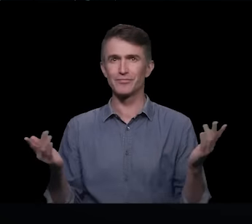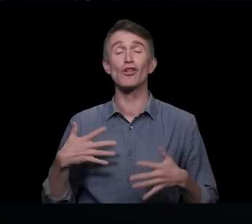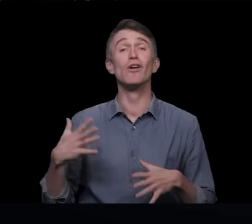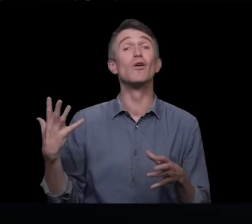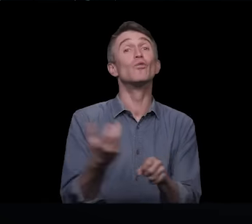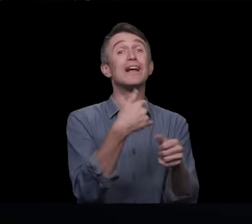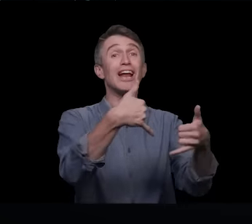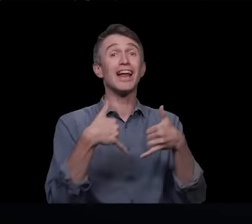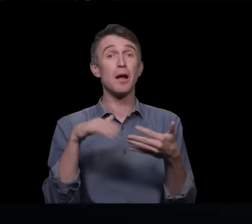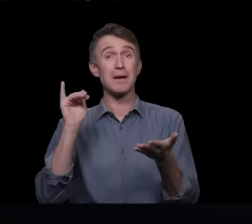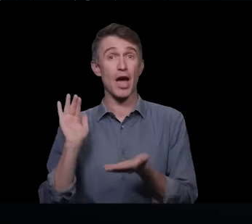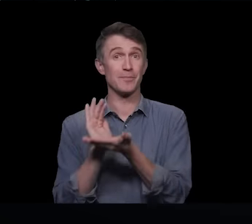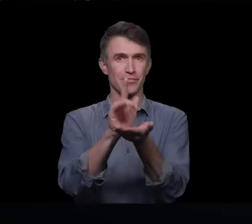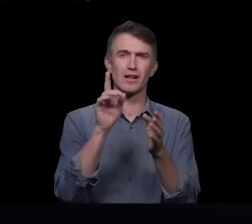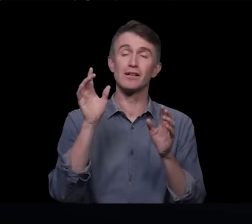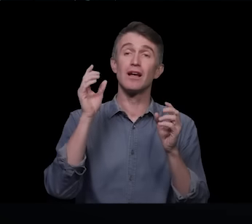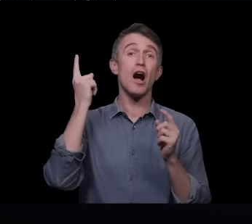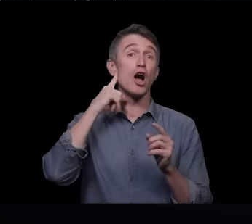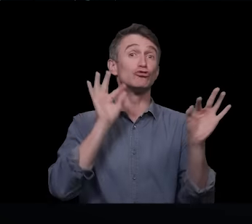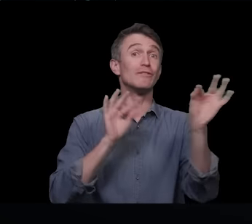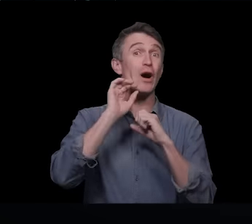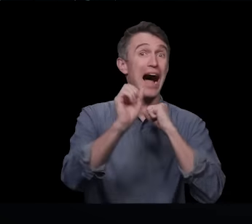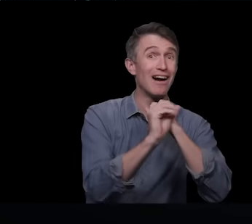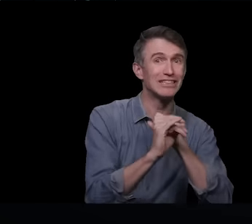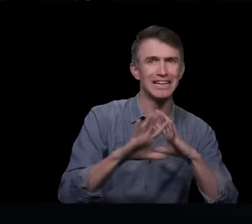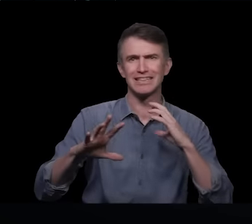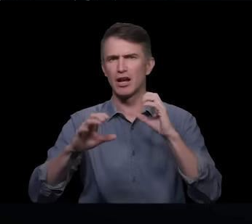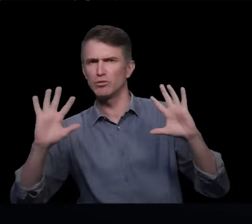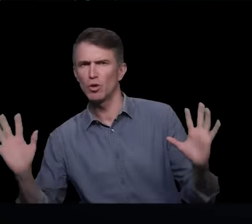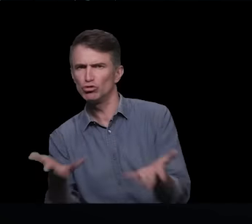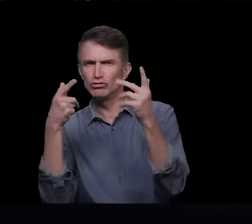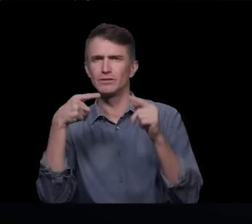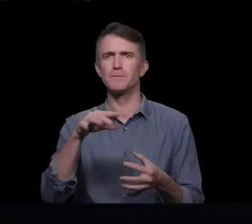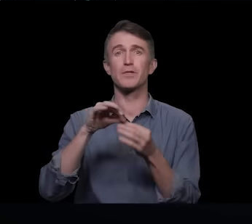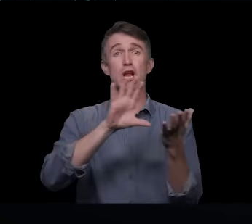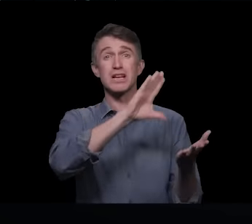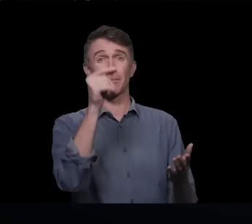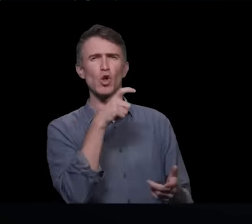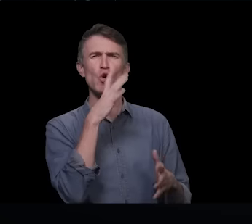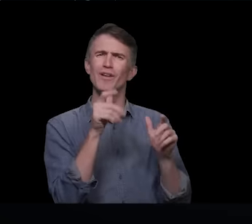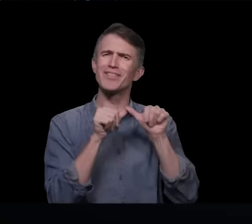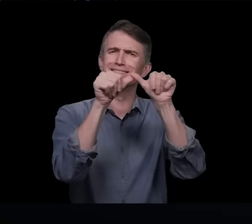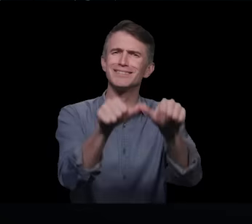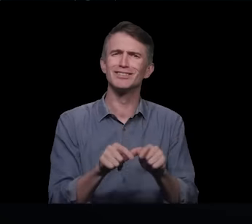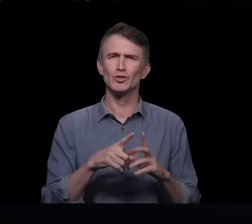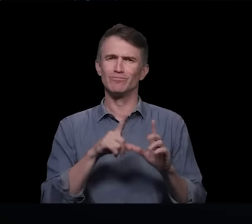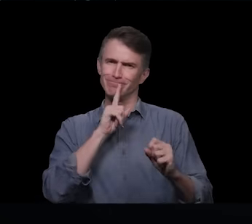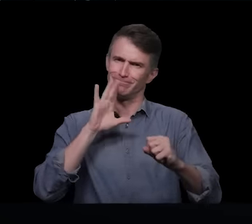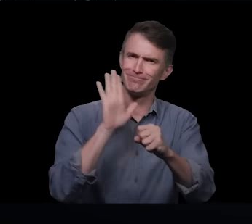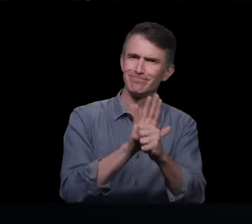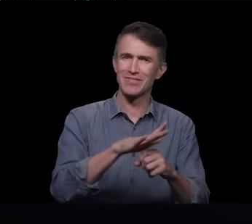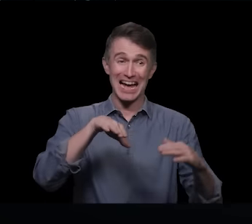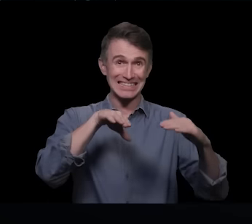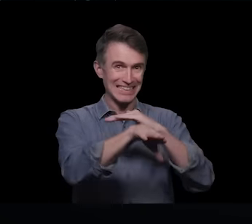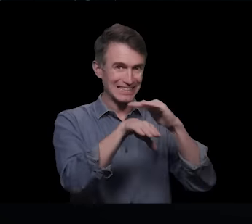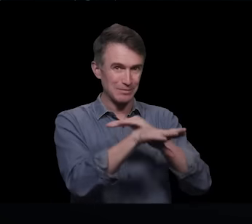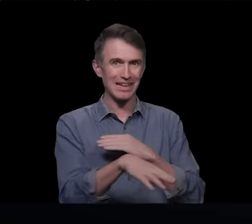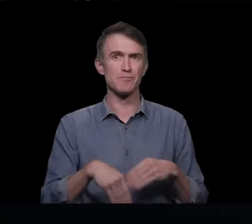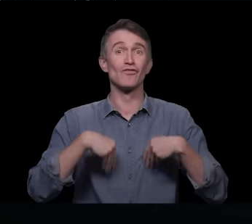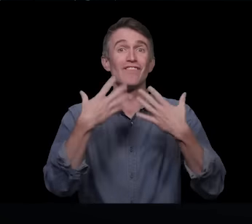this year's Barry Award for Audio Description in Advertising and Promotion goes to a company who continues to demonstrate their commitment